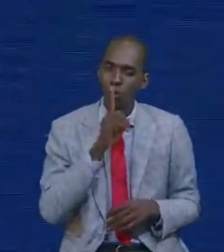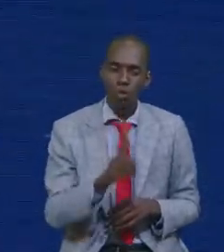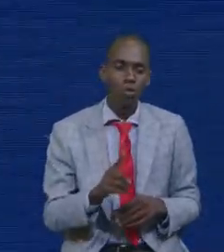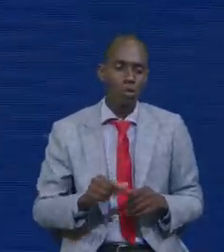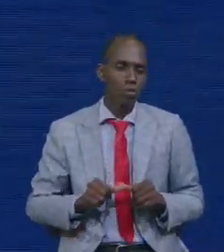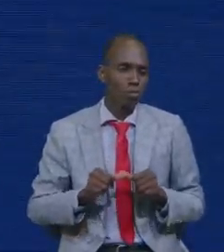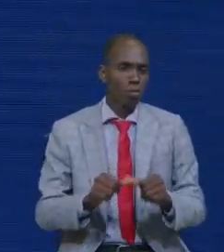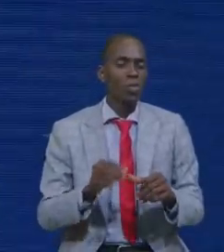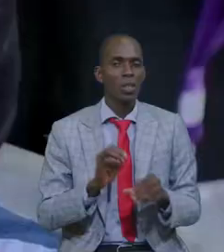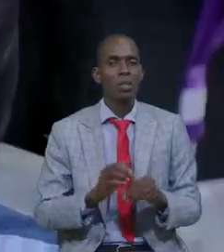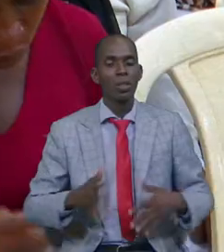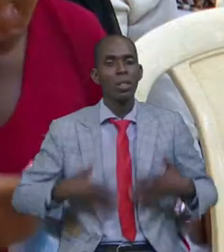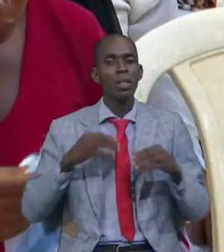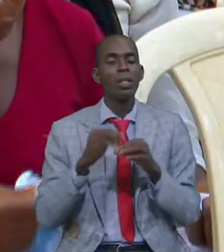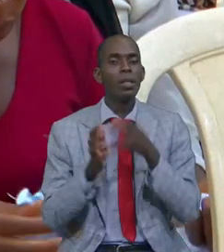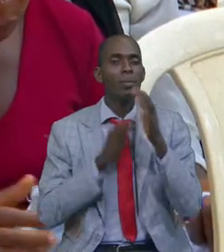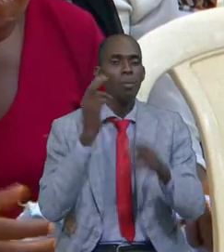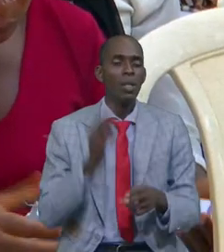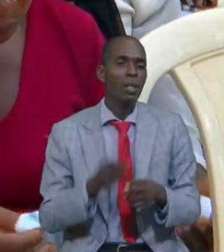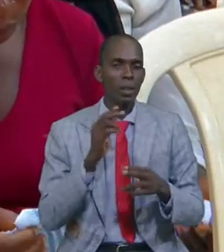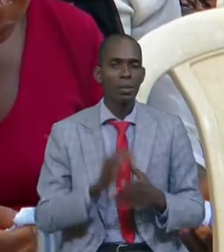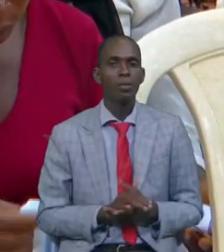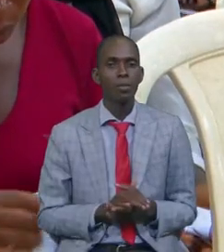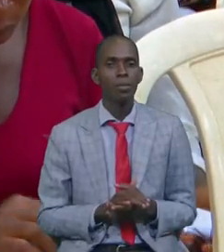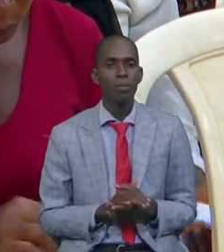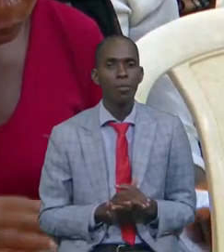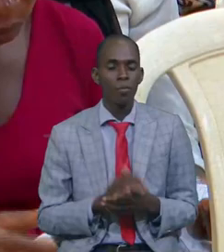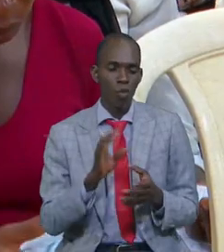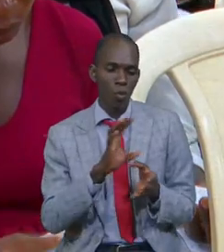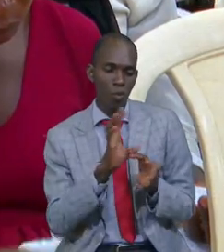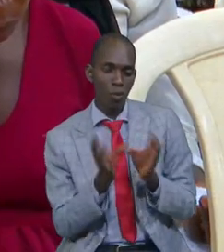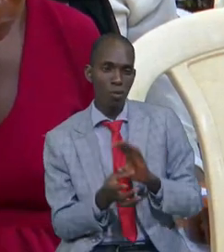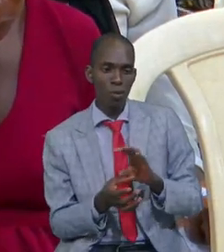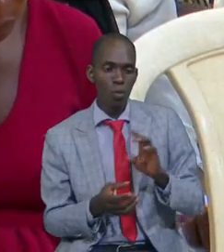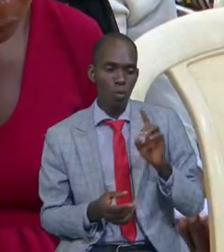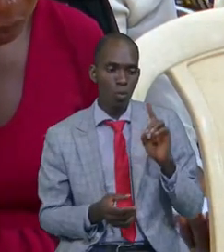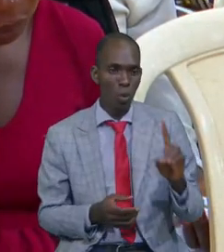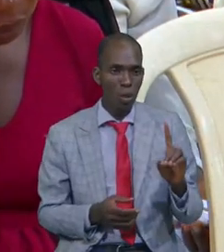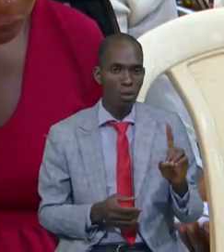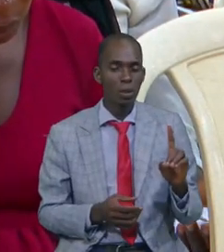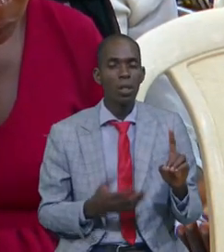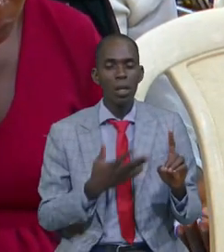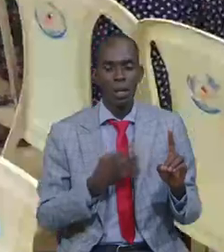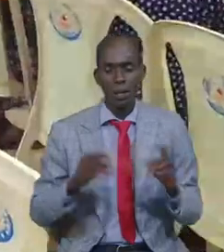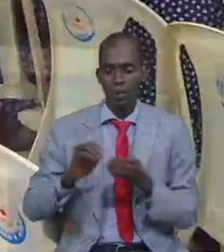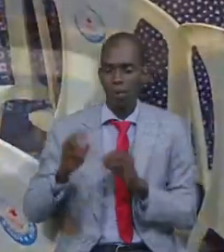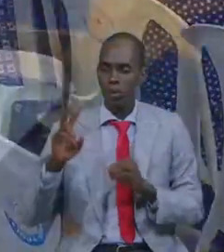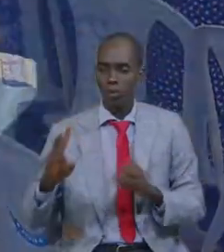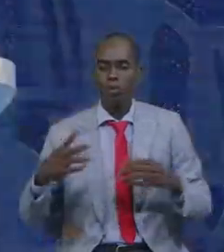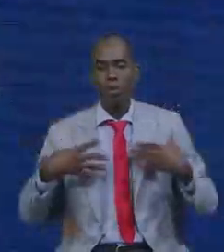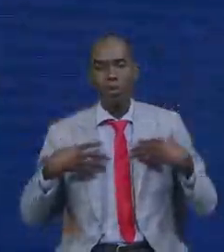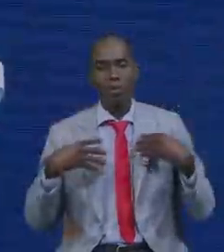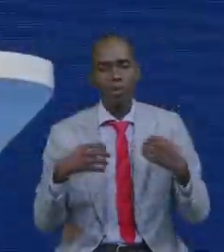life in Jesus' name. Conversion, one, and then cure,